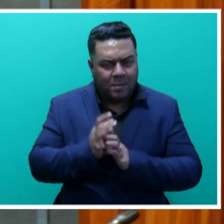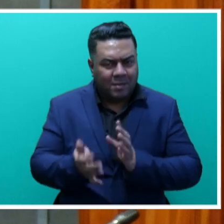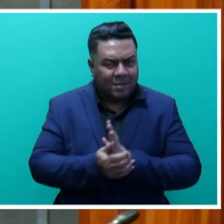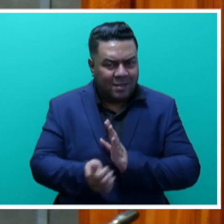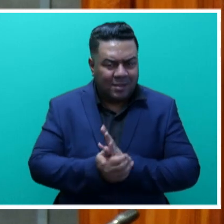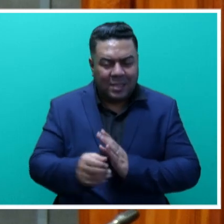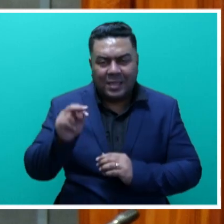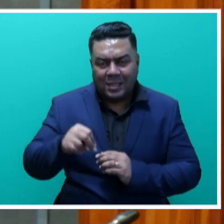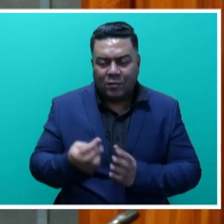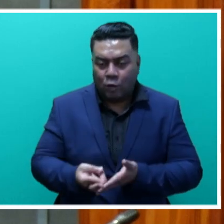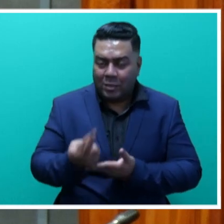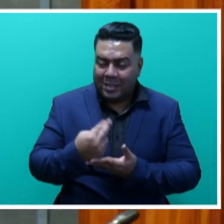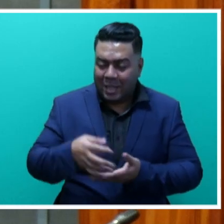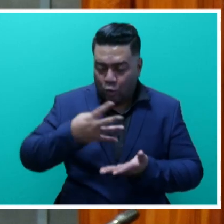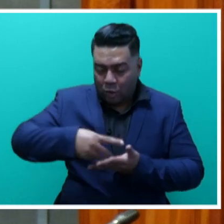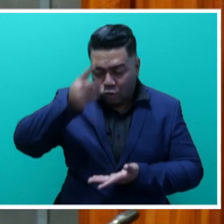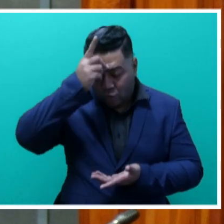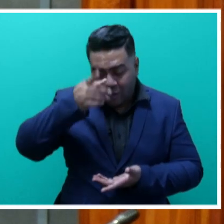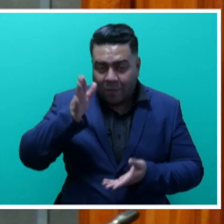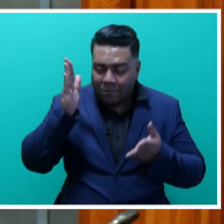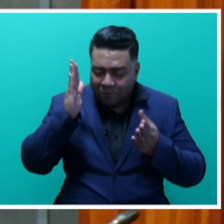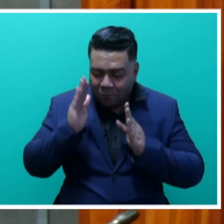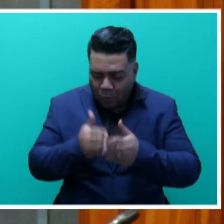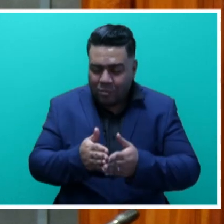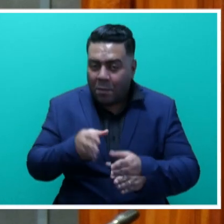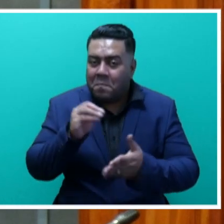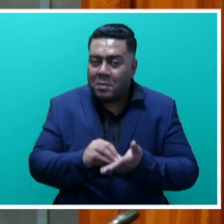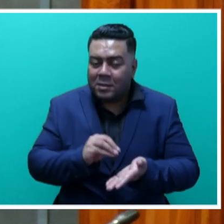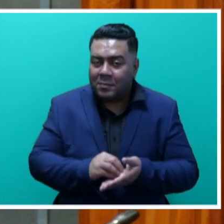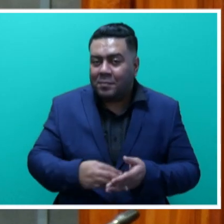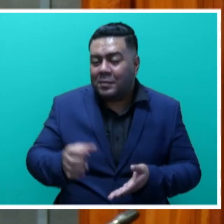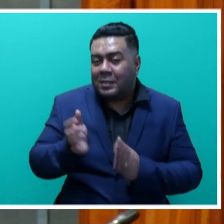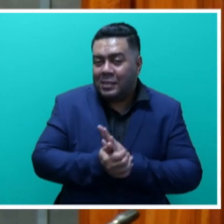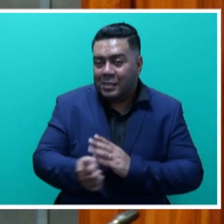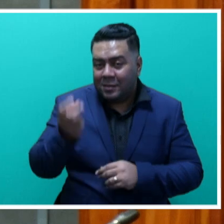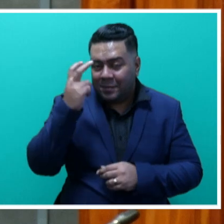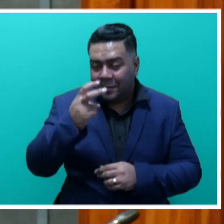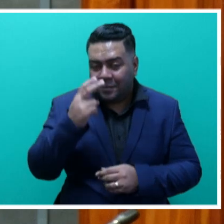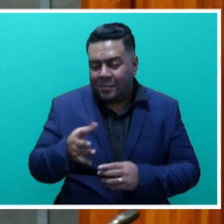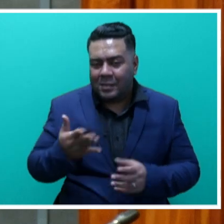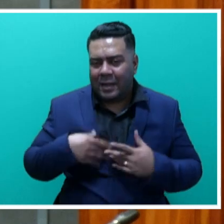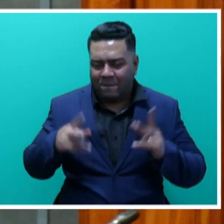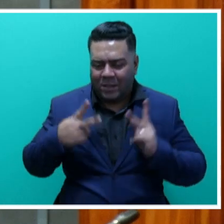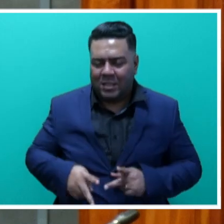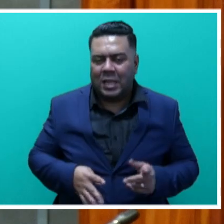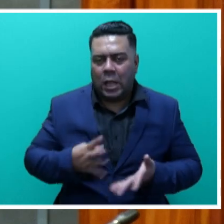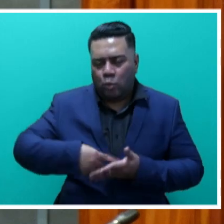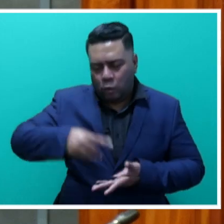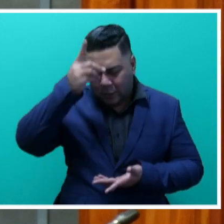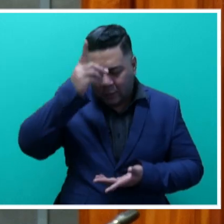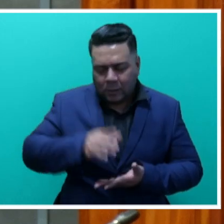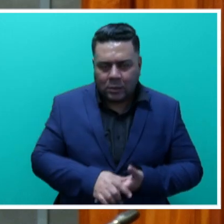education, emphasizing on entrepreneurship, TVET, creative arts, and physical education.